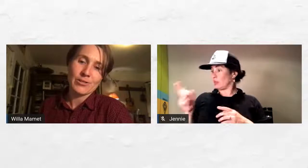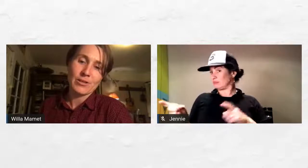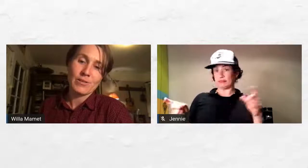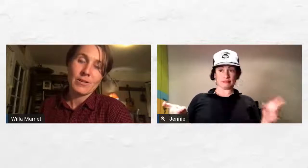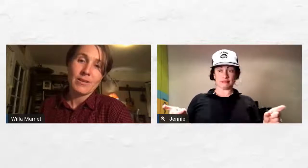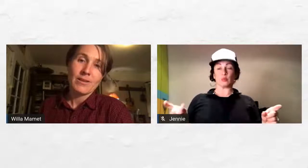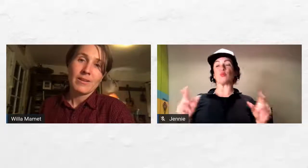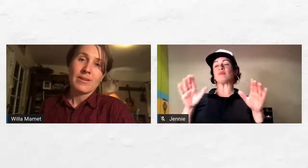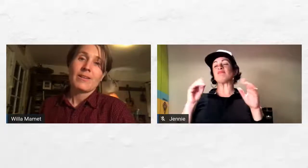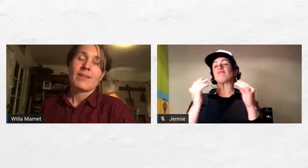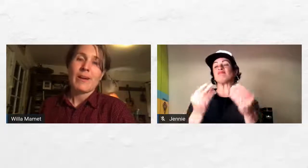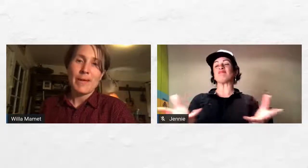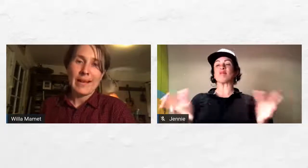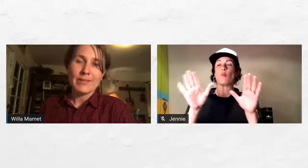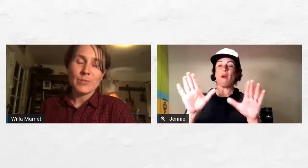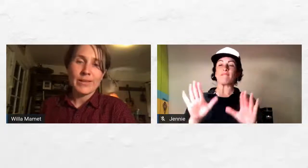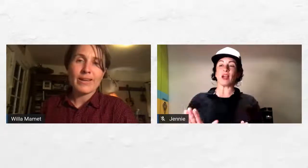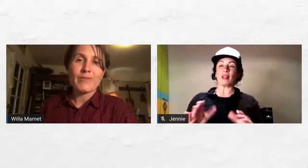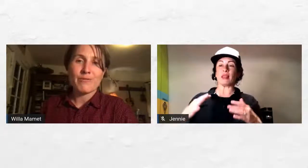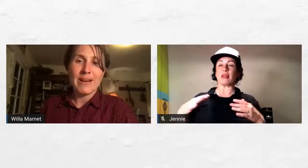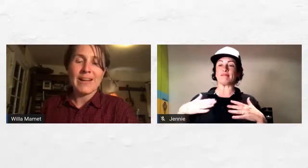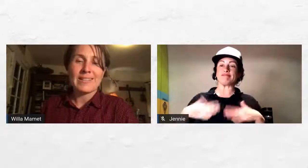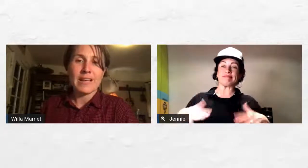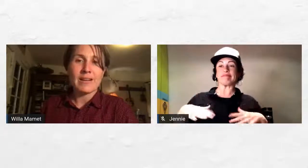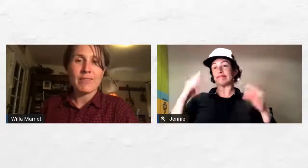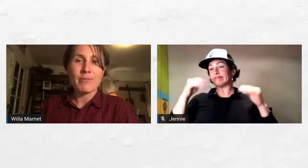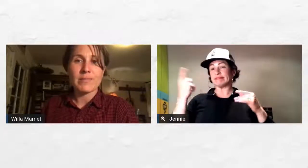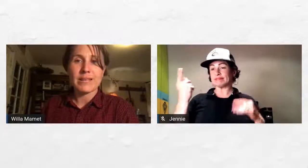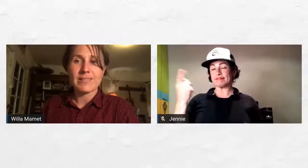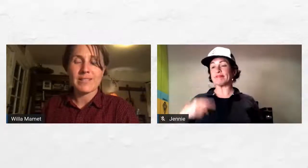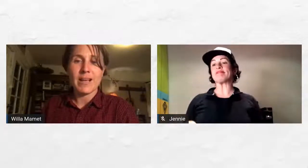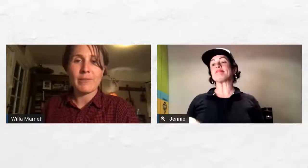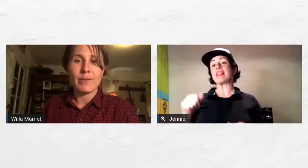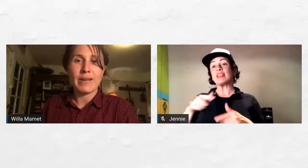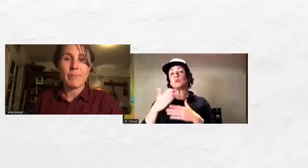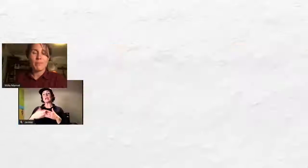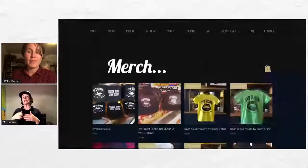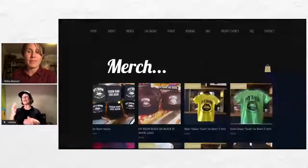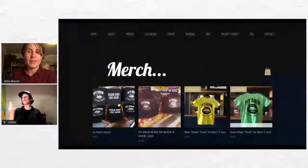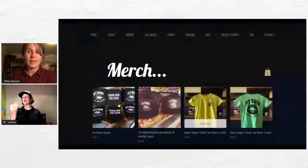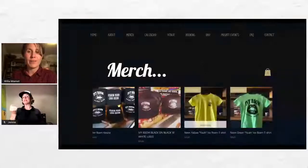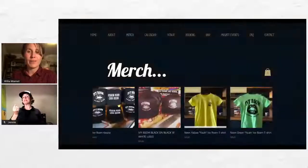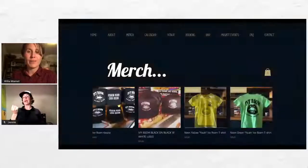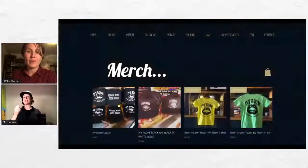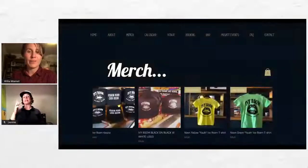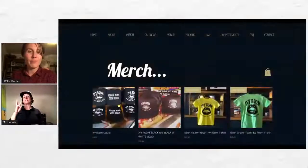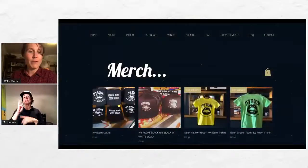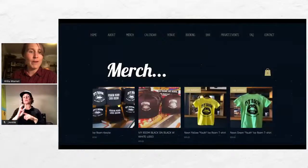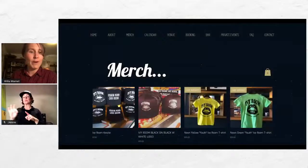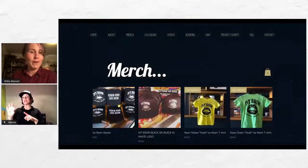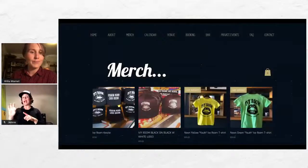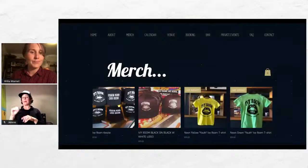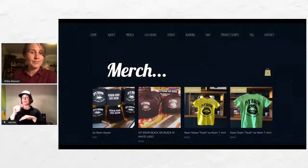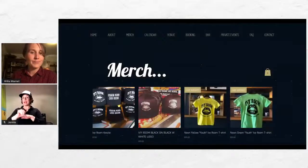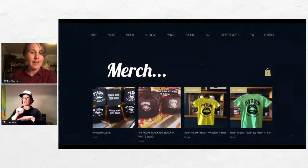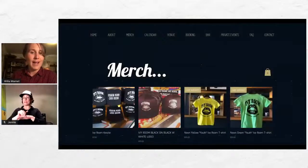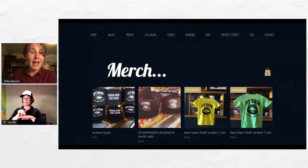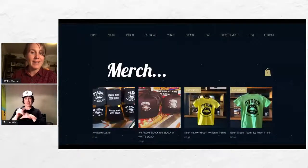merch. So come hang out this weekend, Friday and Saturday from 6 to 9 p.m. Pacific. You can tune in from